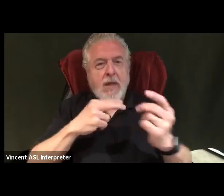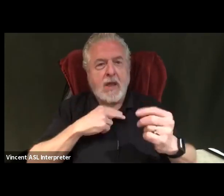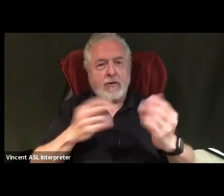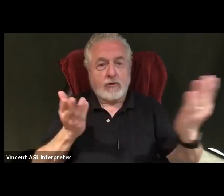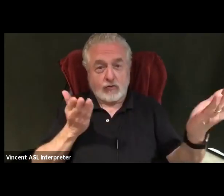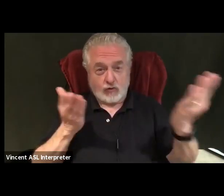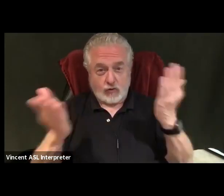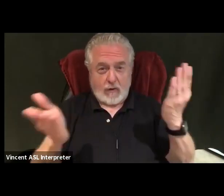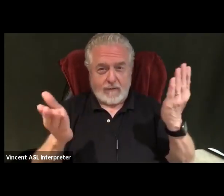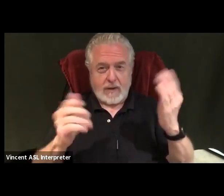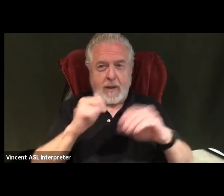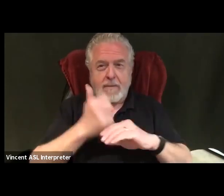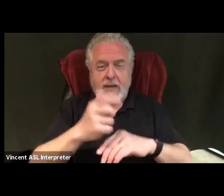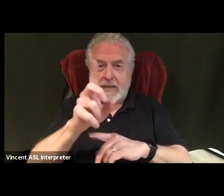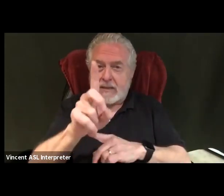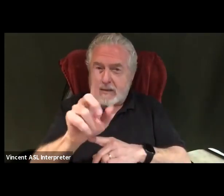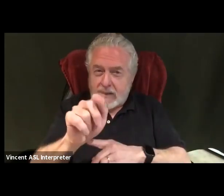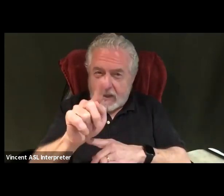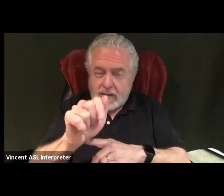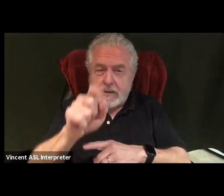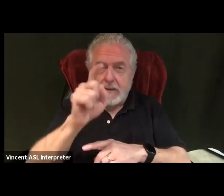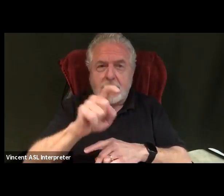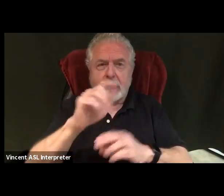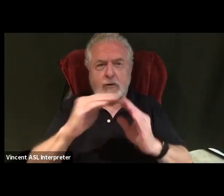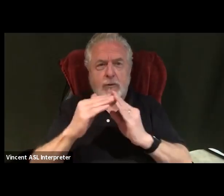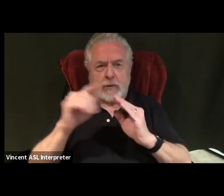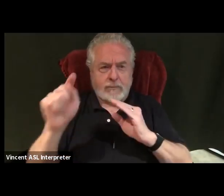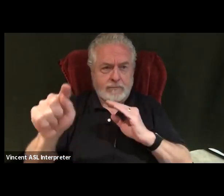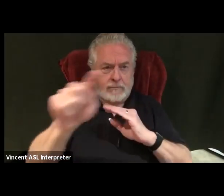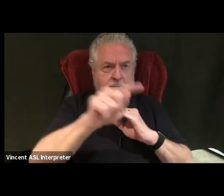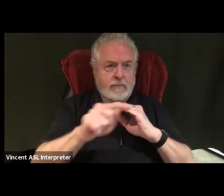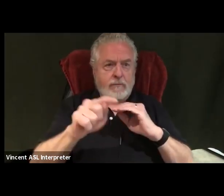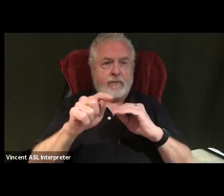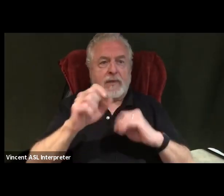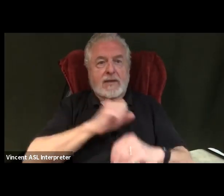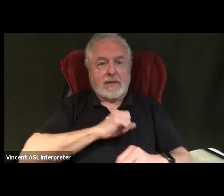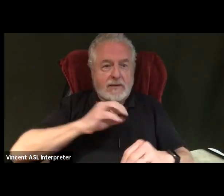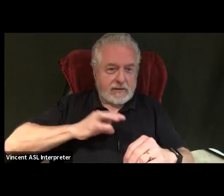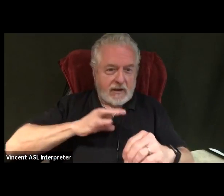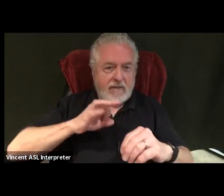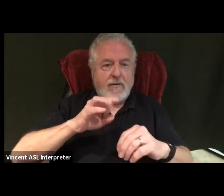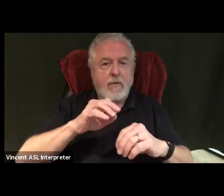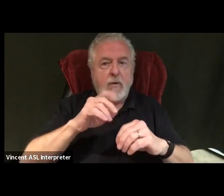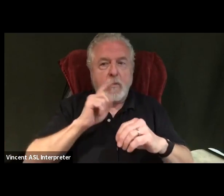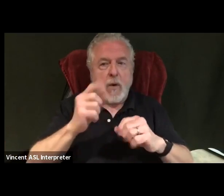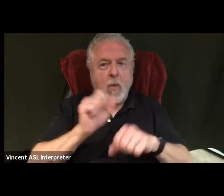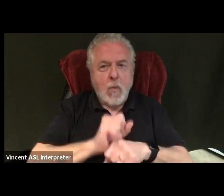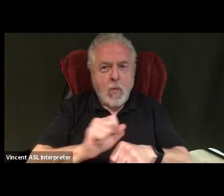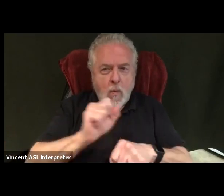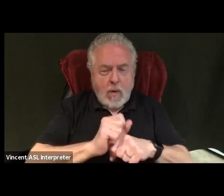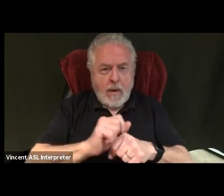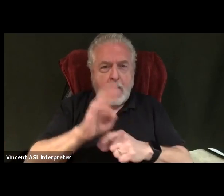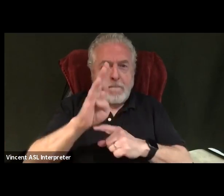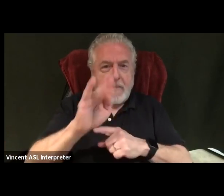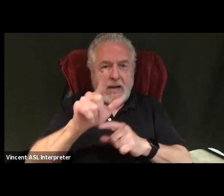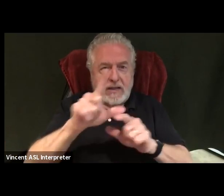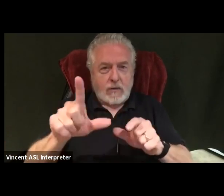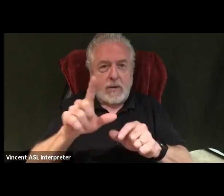Services based on data and the needs of the community. County staff is with Curative to provide bilingual,